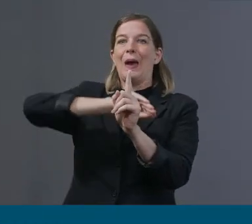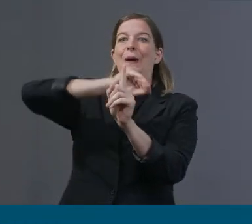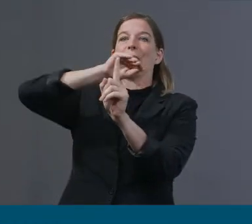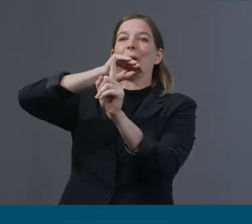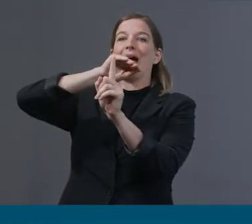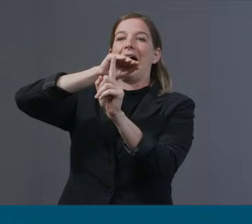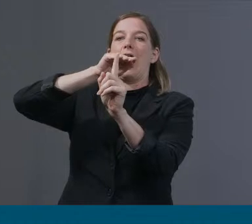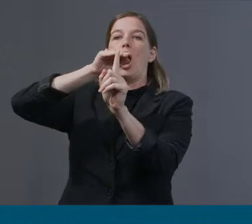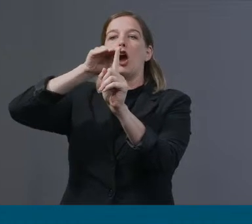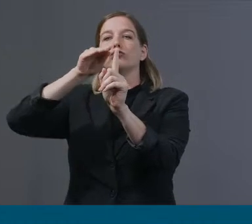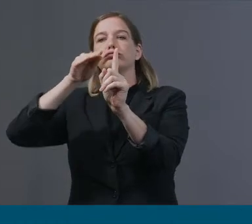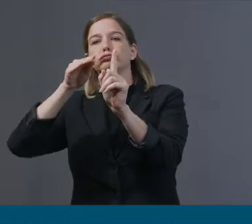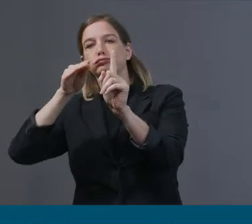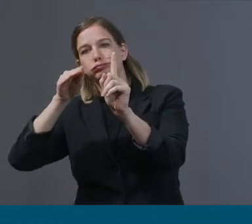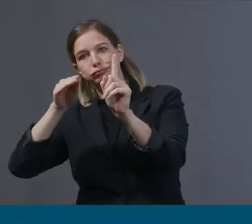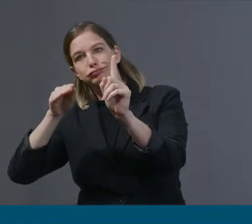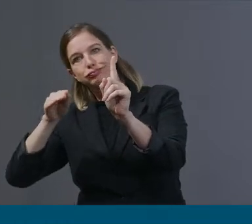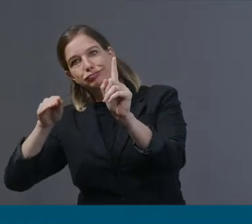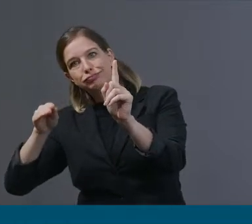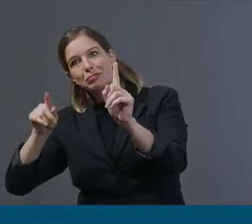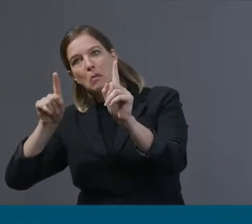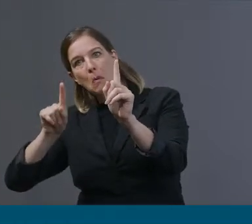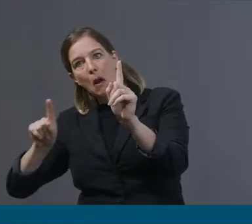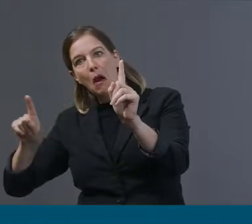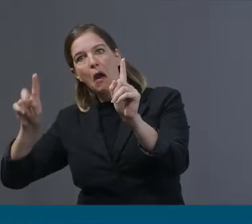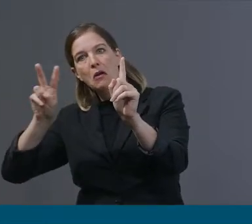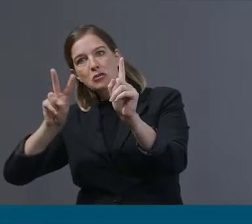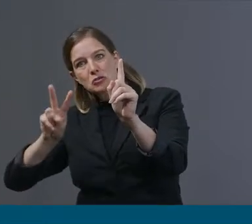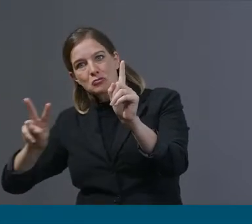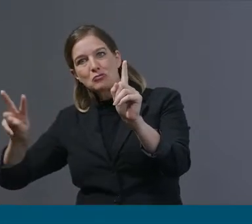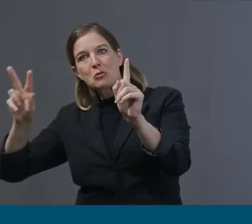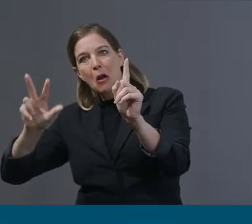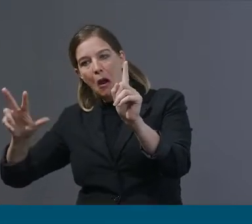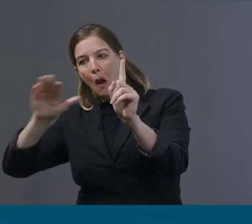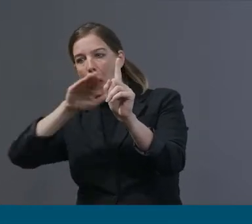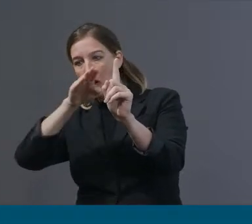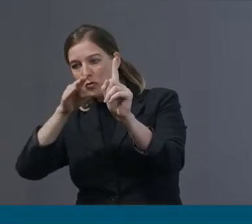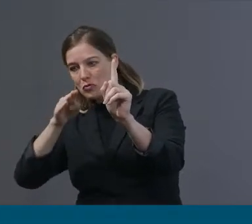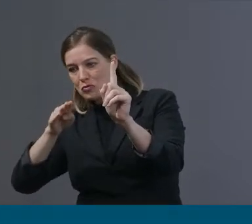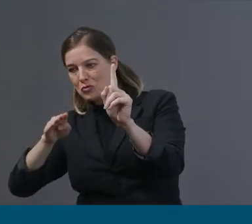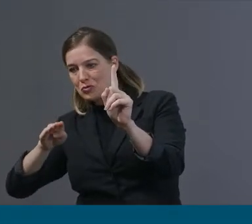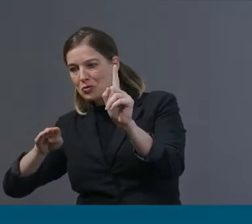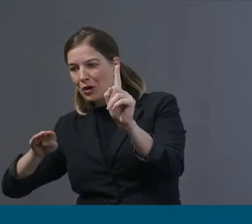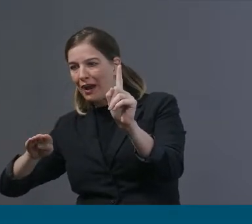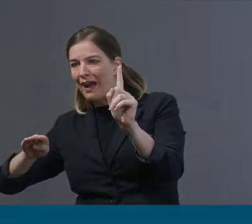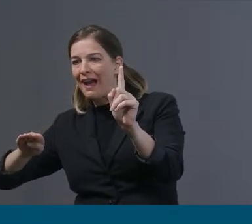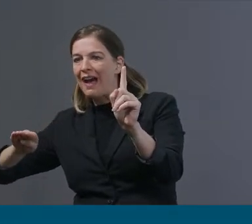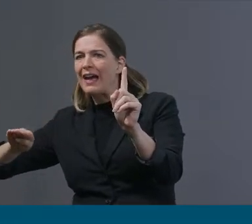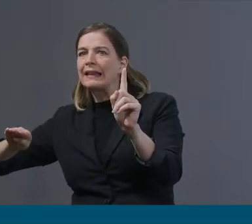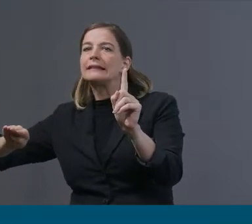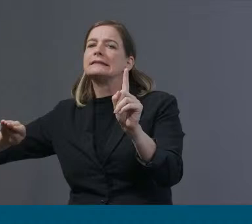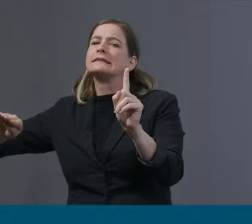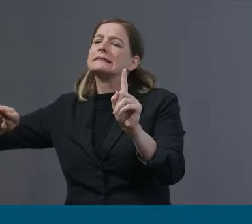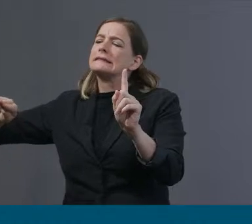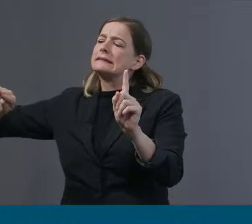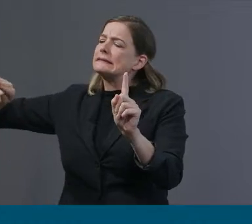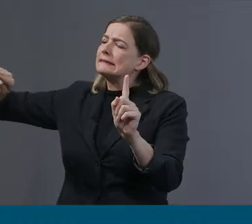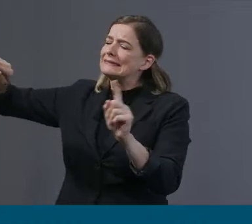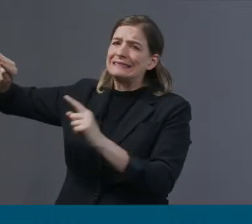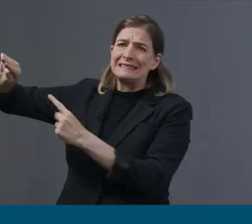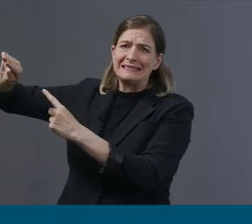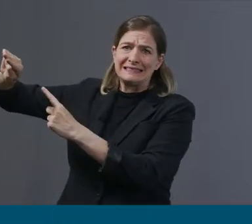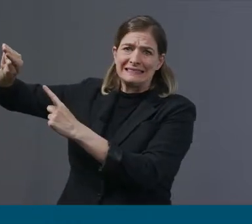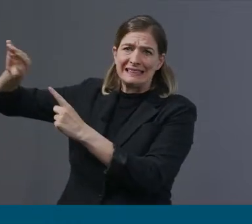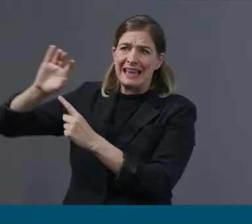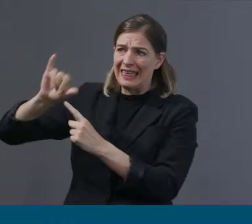several weeks of a downward trajectory that then became flat and has begun to increase.